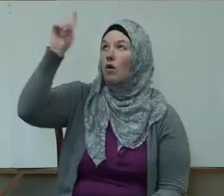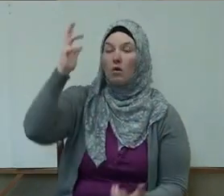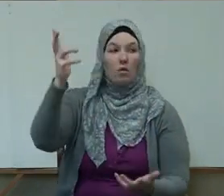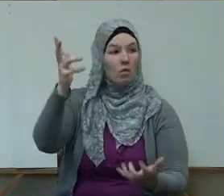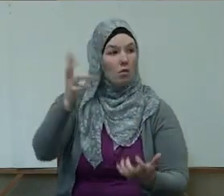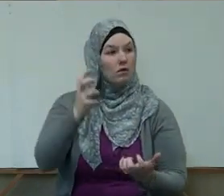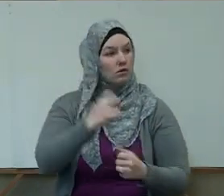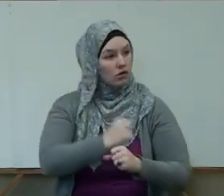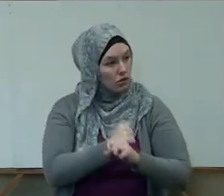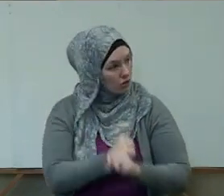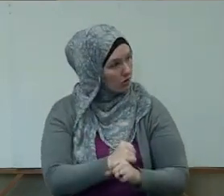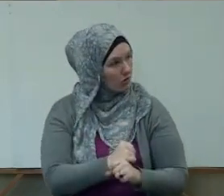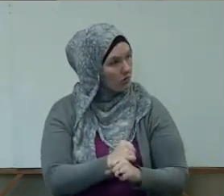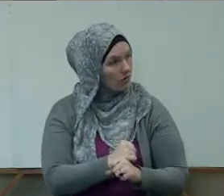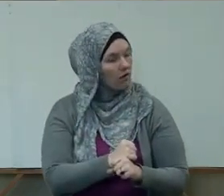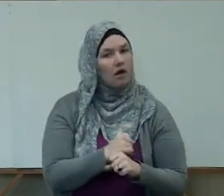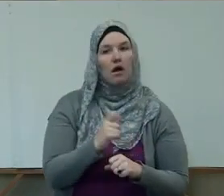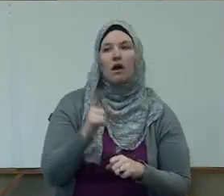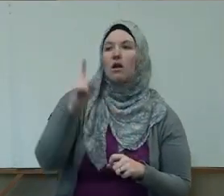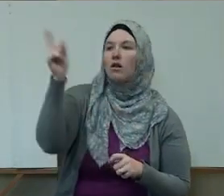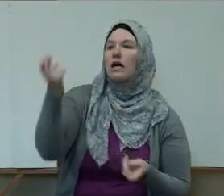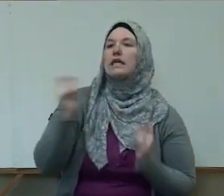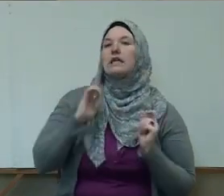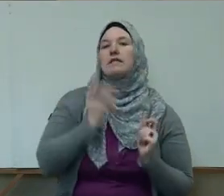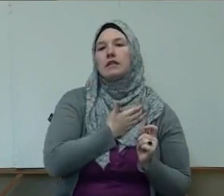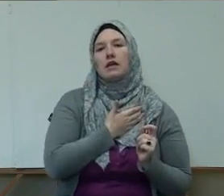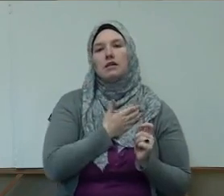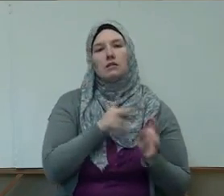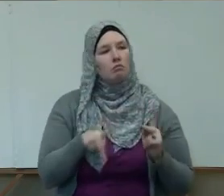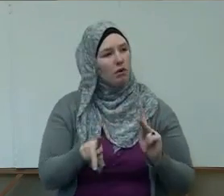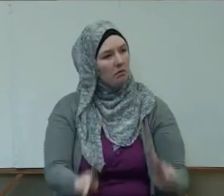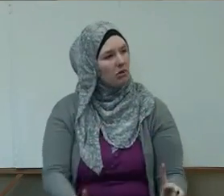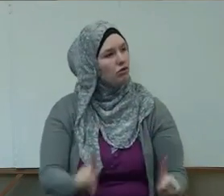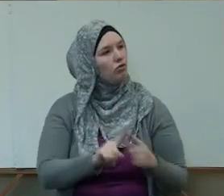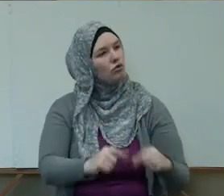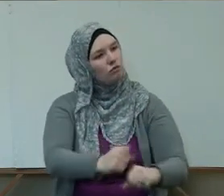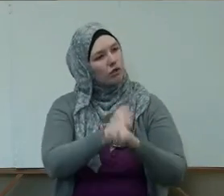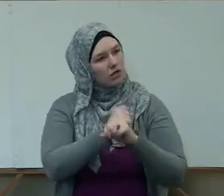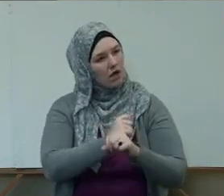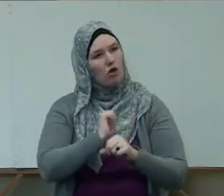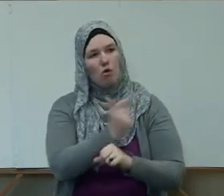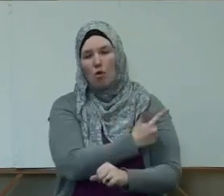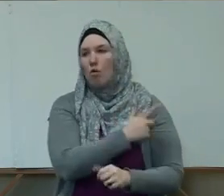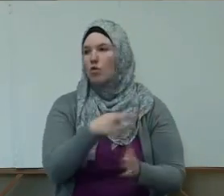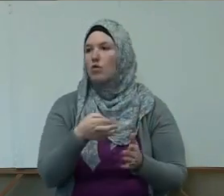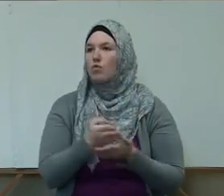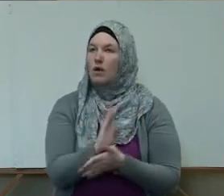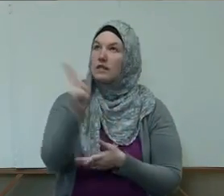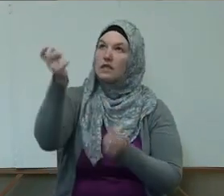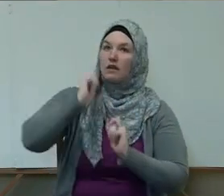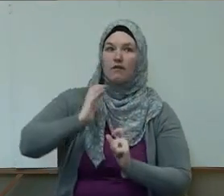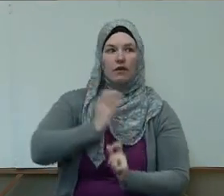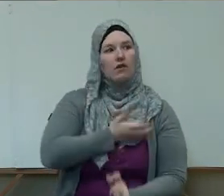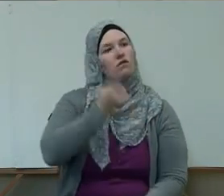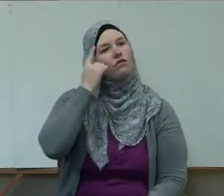to secure and is actually giving us the license to protect all of the rights He has given us is